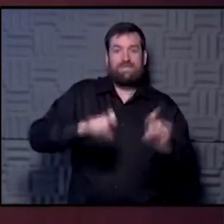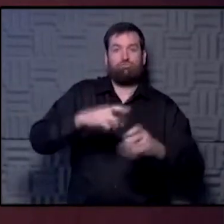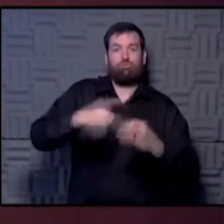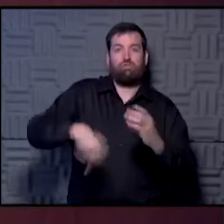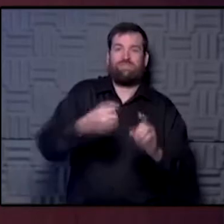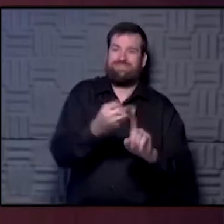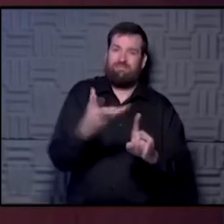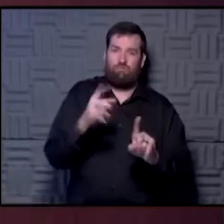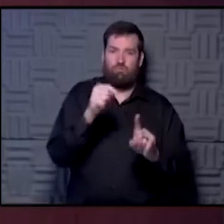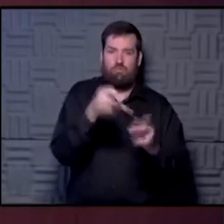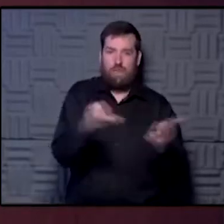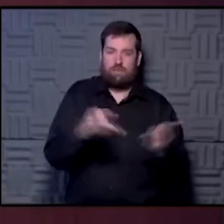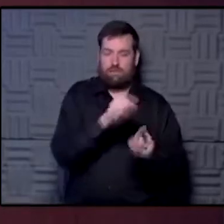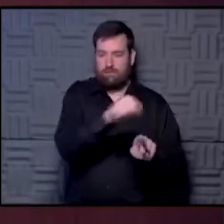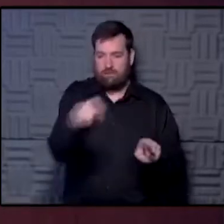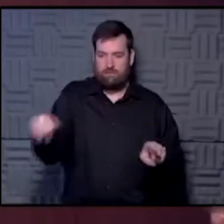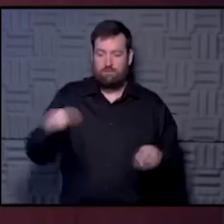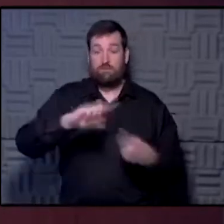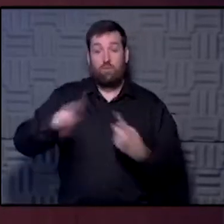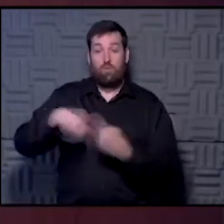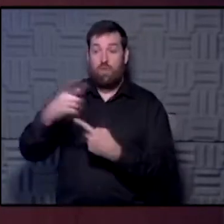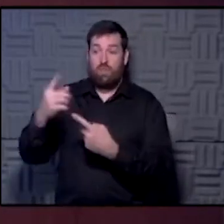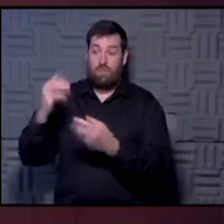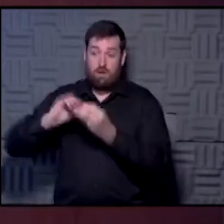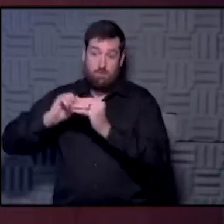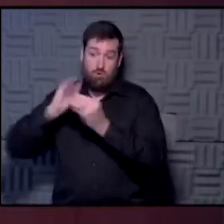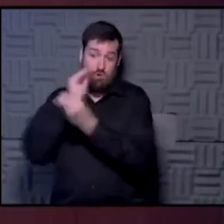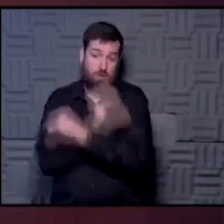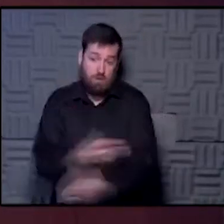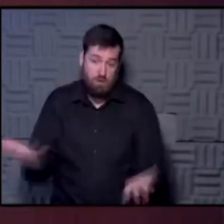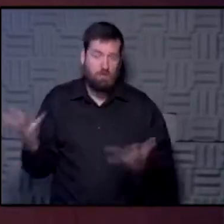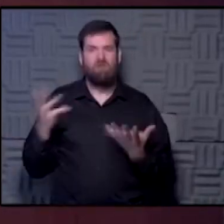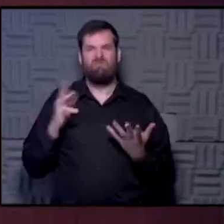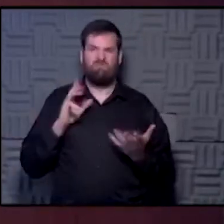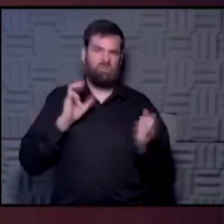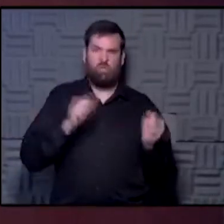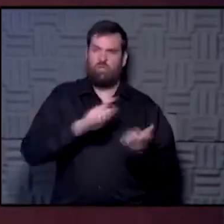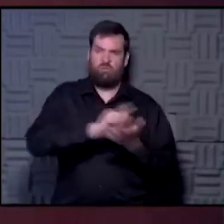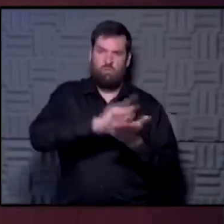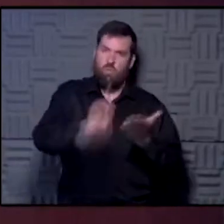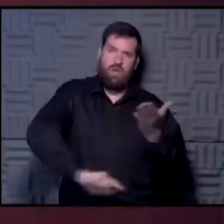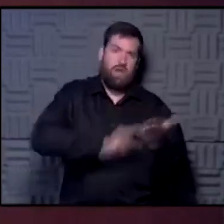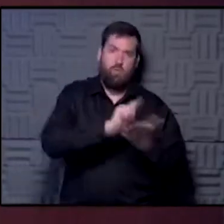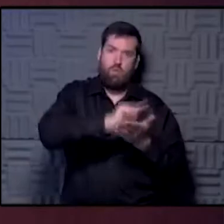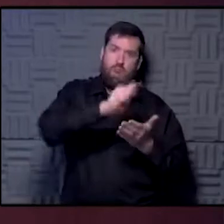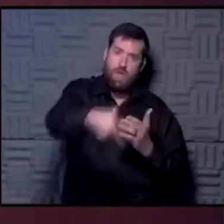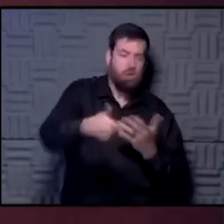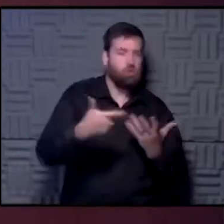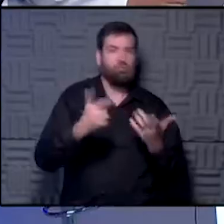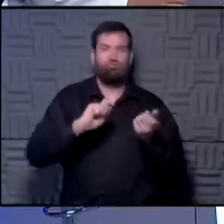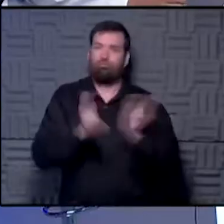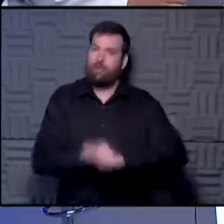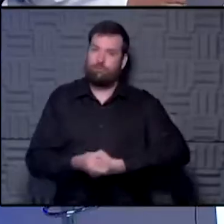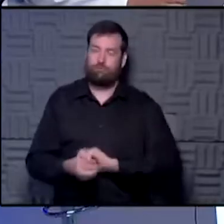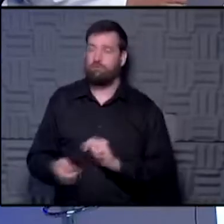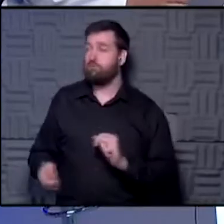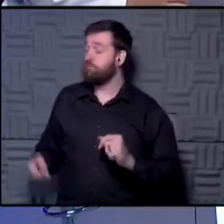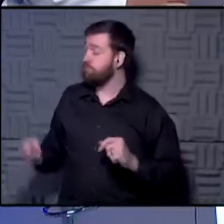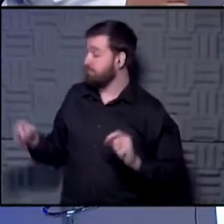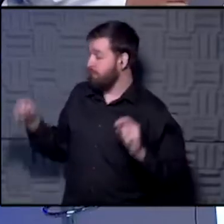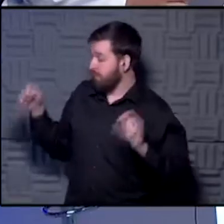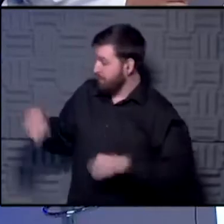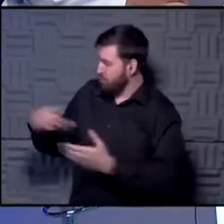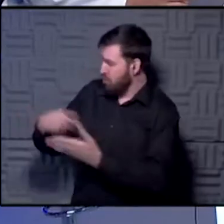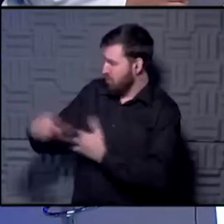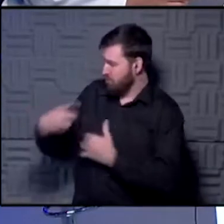the point in time in which that number is released. It could be very different just within an hour if new lab work comes in. And I think for this program, do